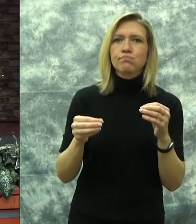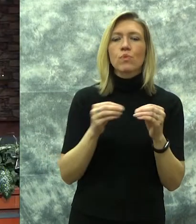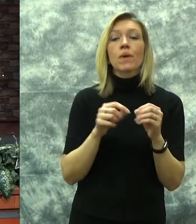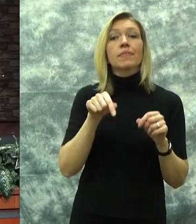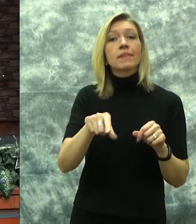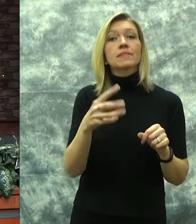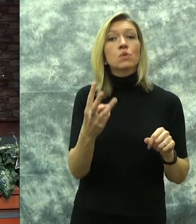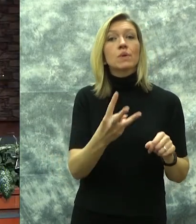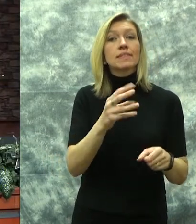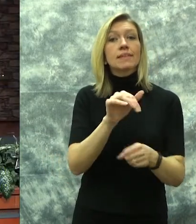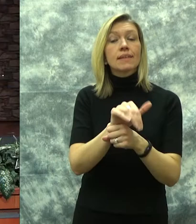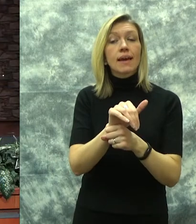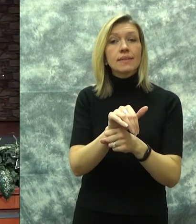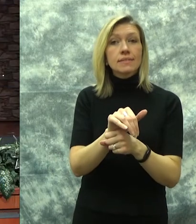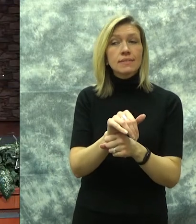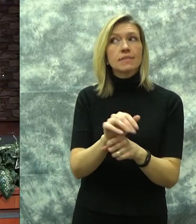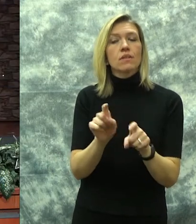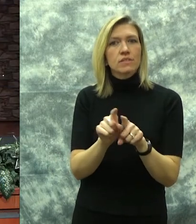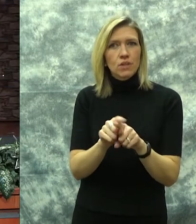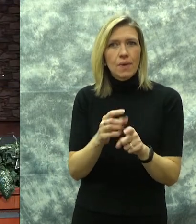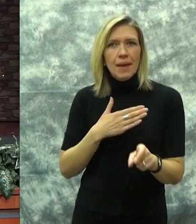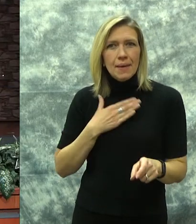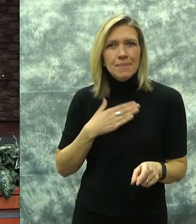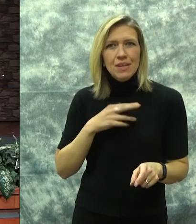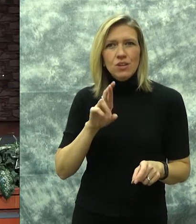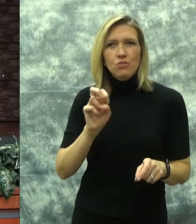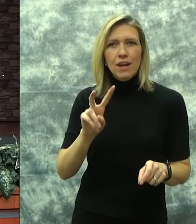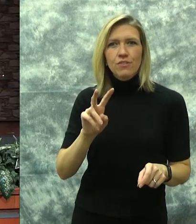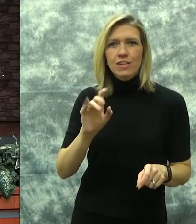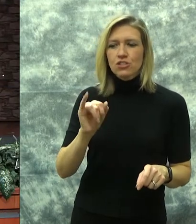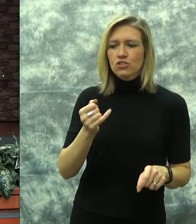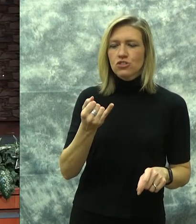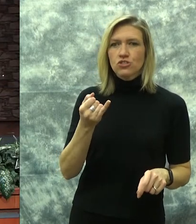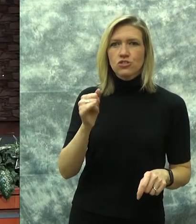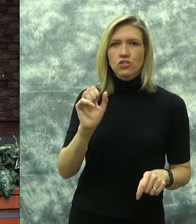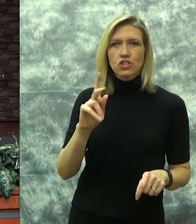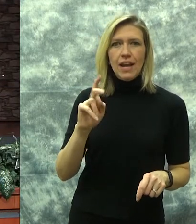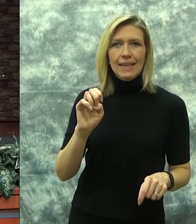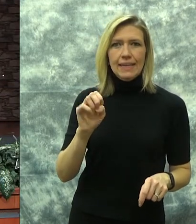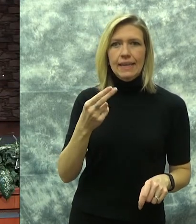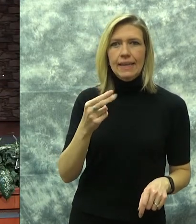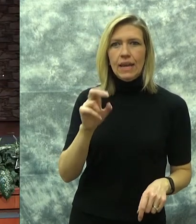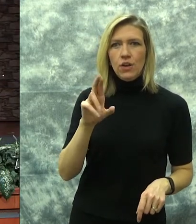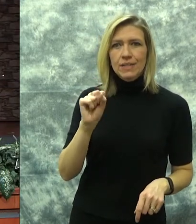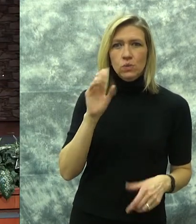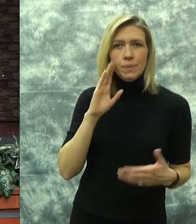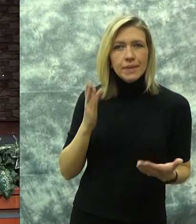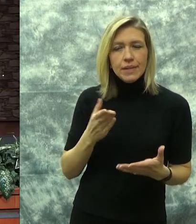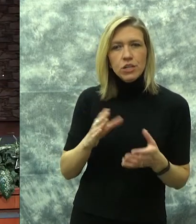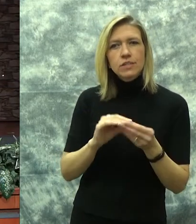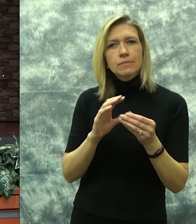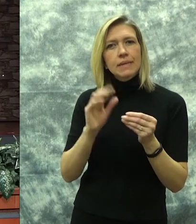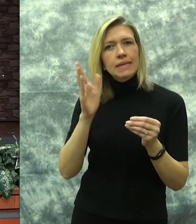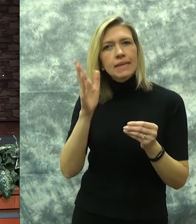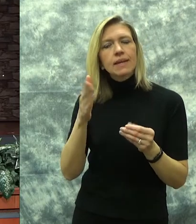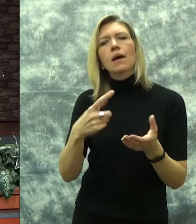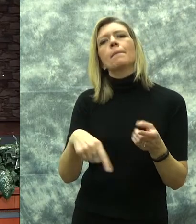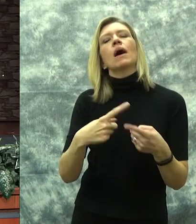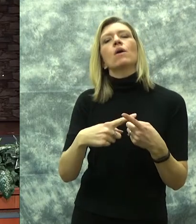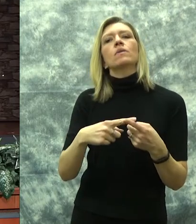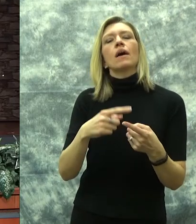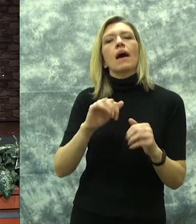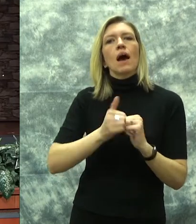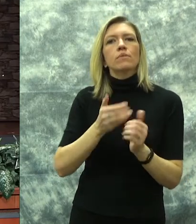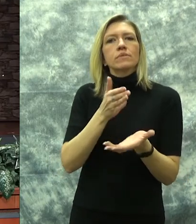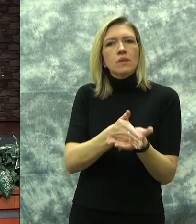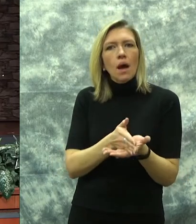Night Live, we're happy that Reverend Jackie Harris will be here speaking, and she will be talking about stopping negative thinking. If you want some tools to help you